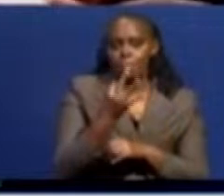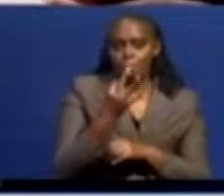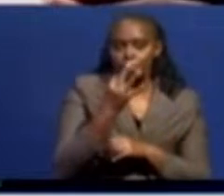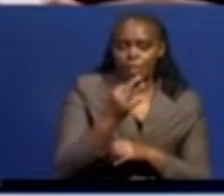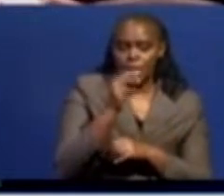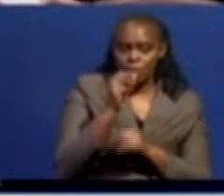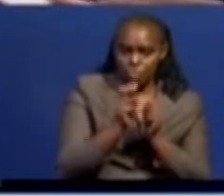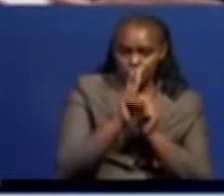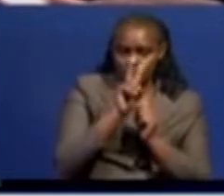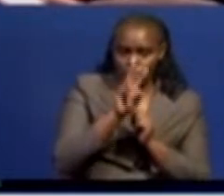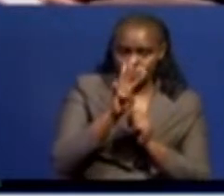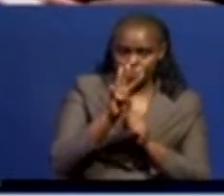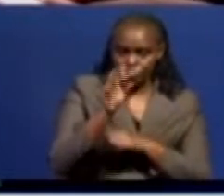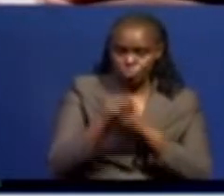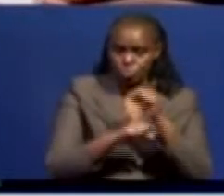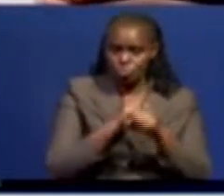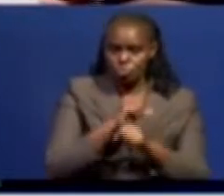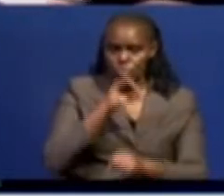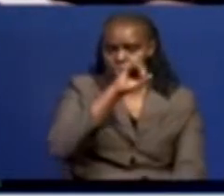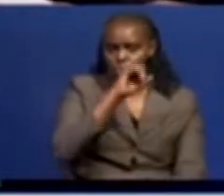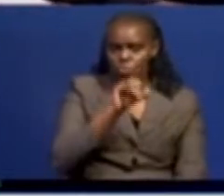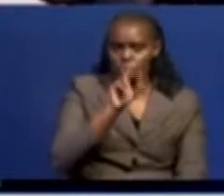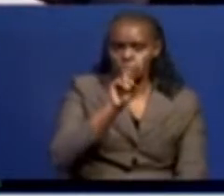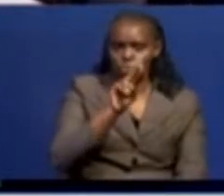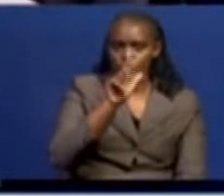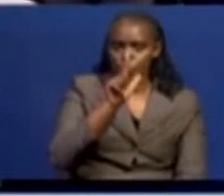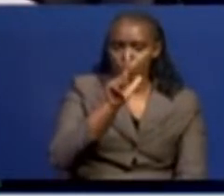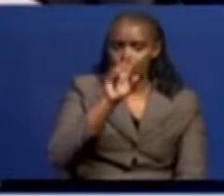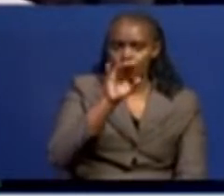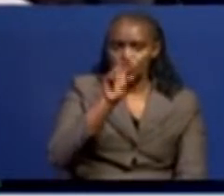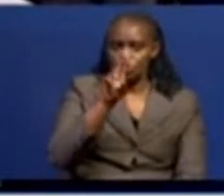12 March 2024. And who is Julius